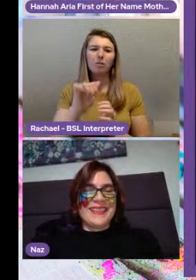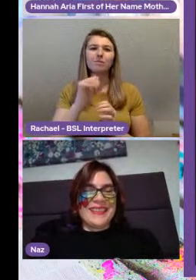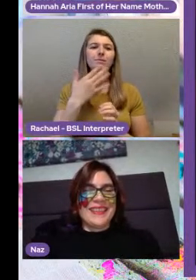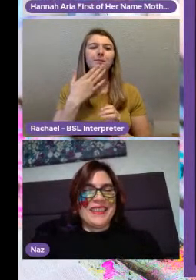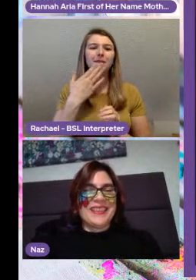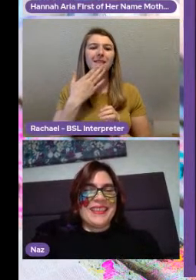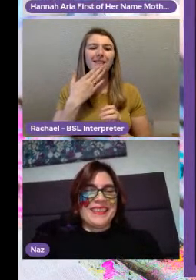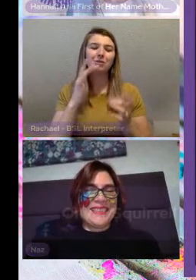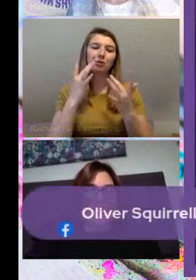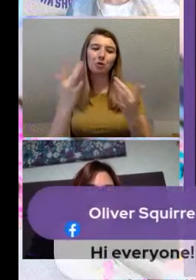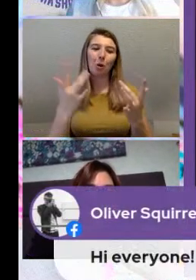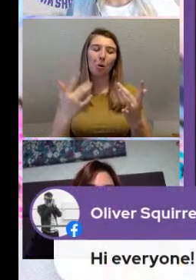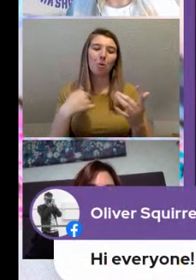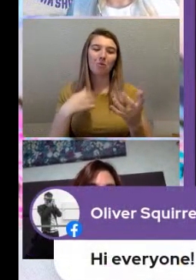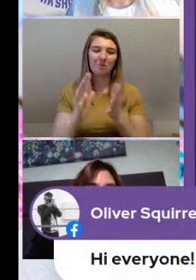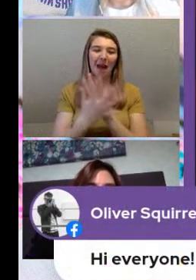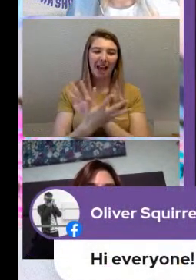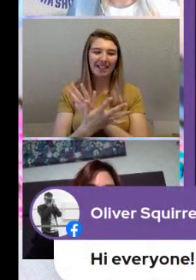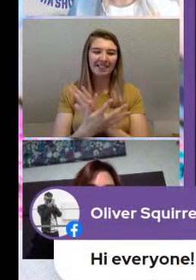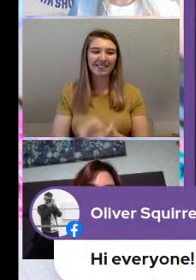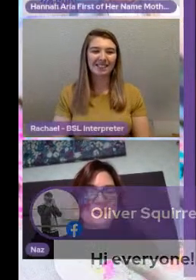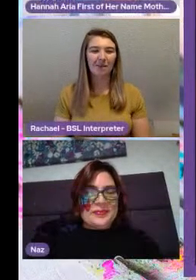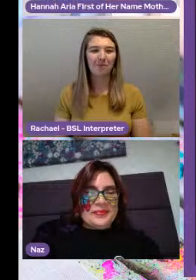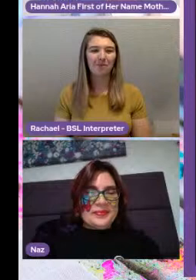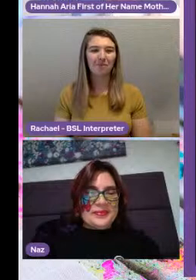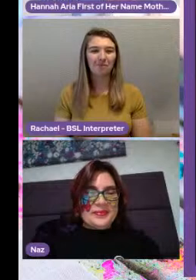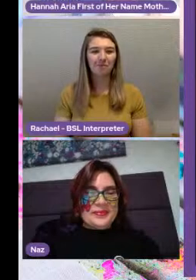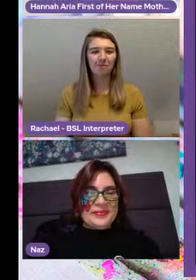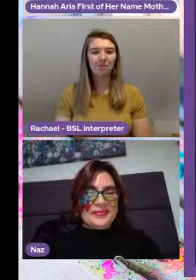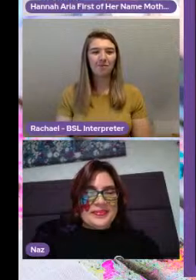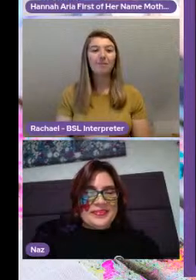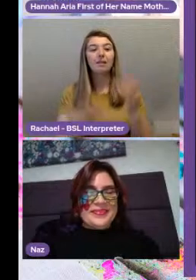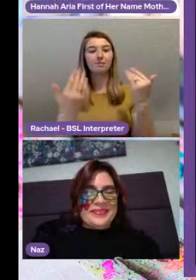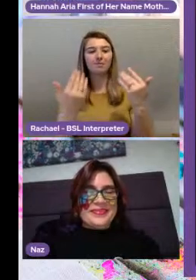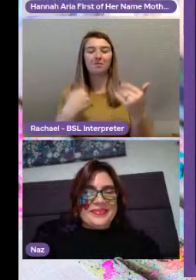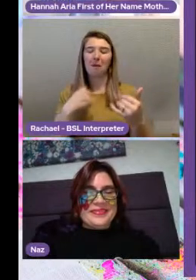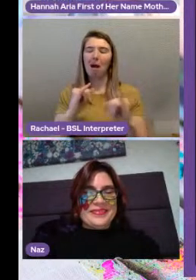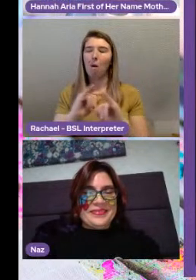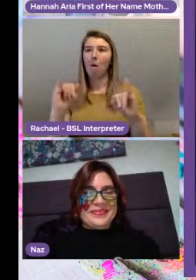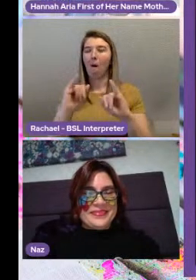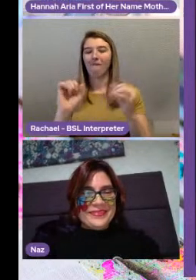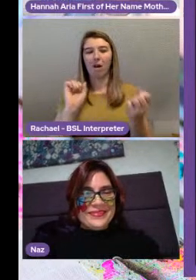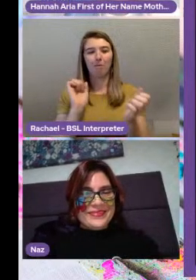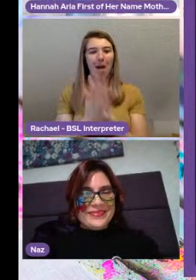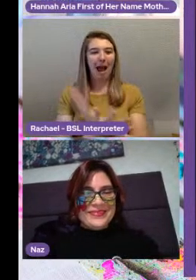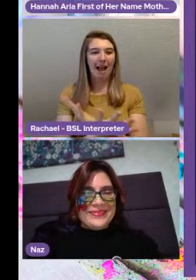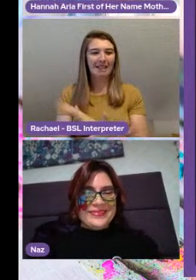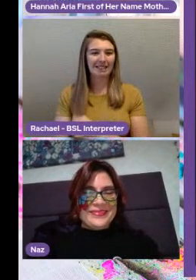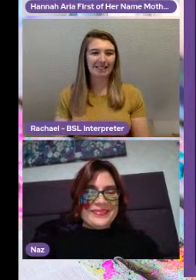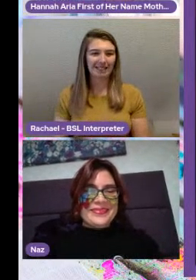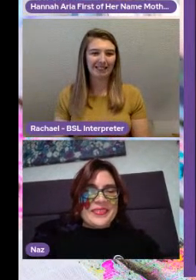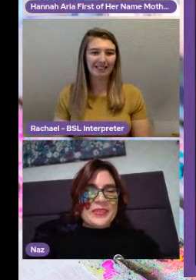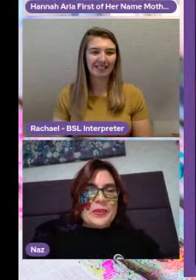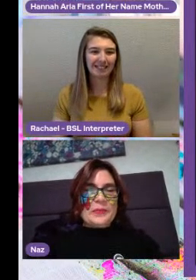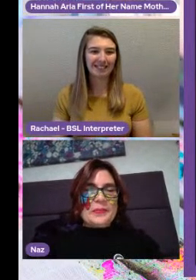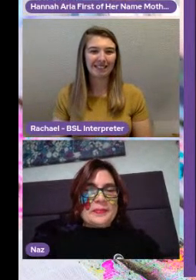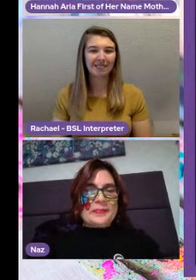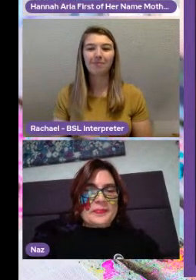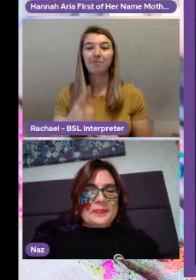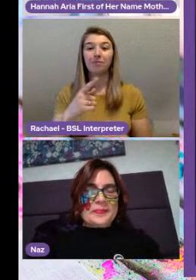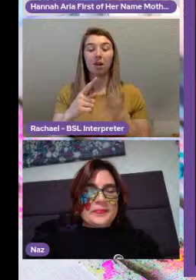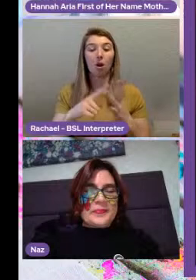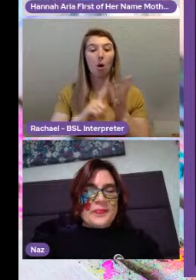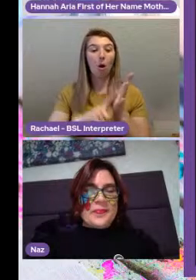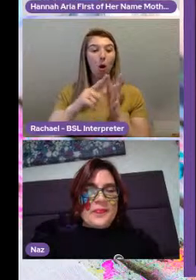Can we keep Naz on and maybe show some of my horrific epic fails, please? And Oliver's joined